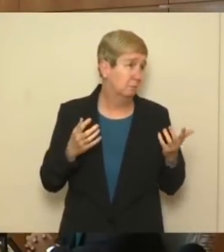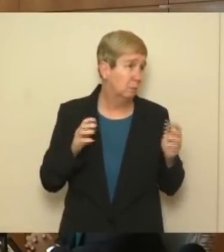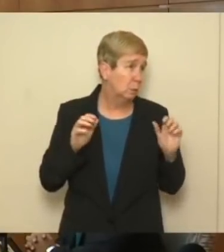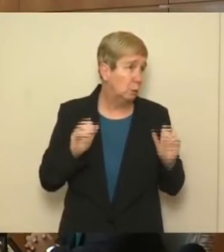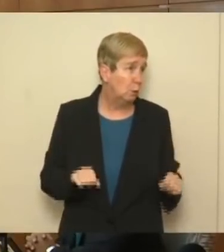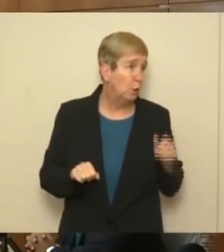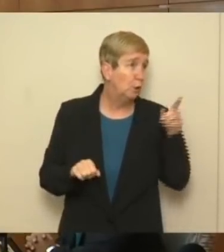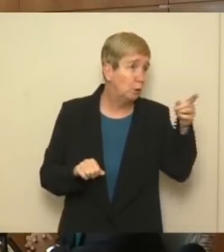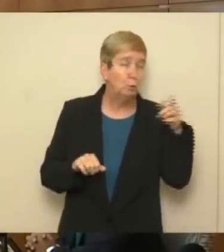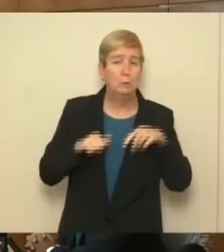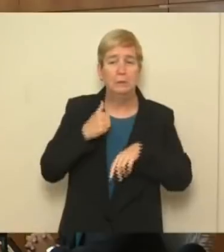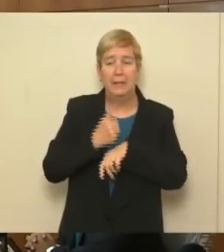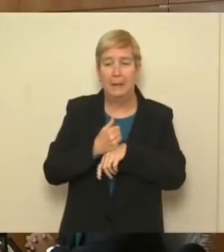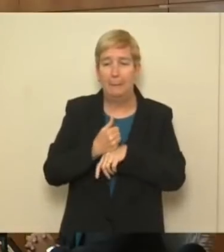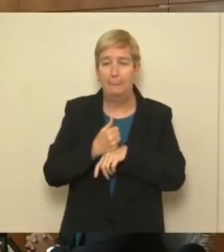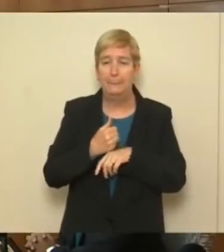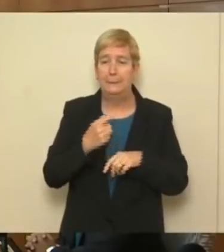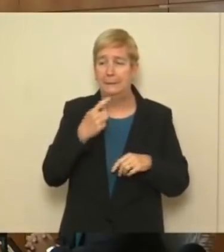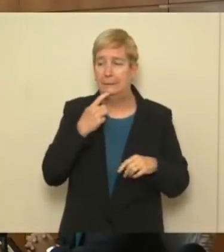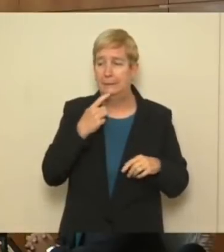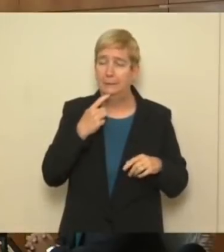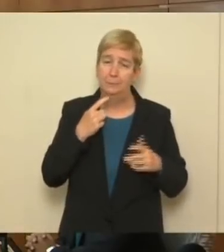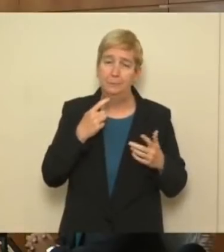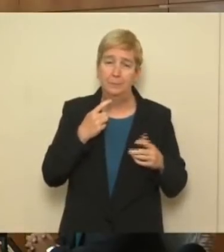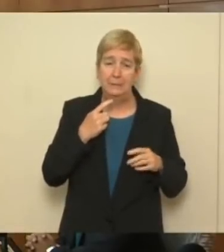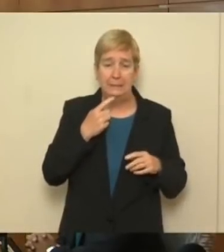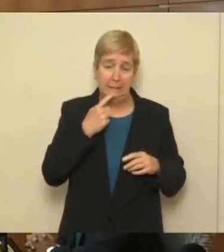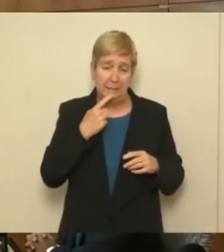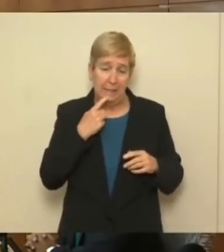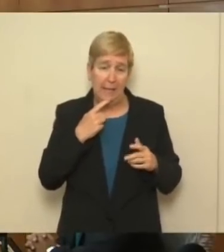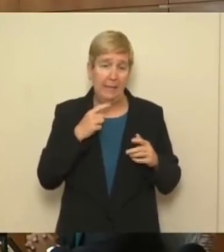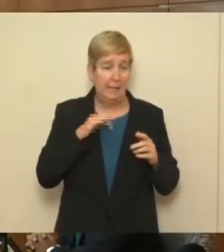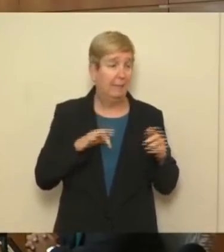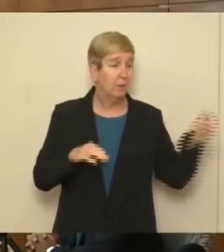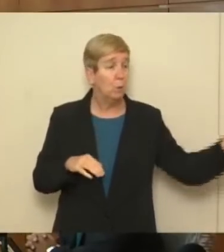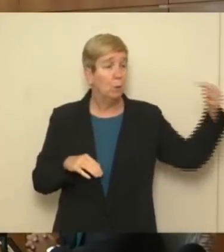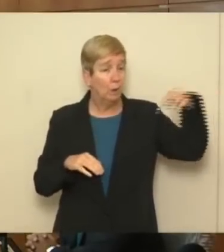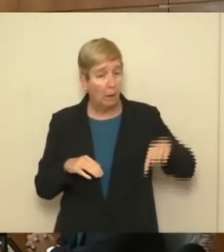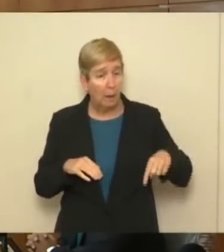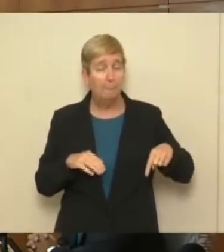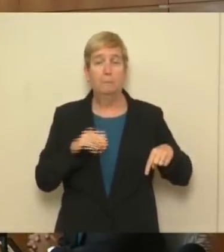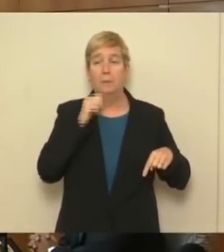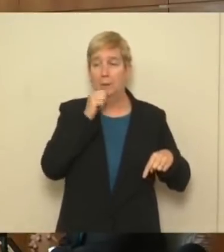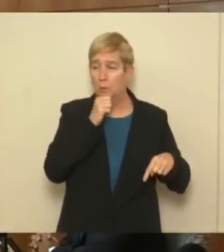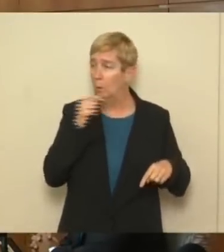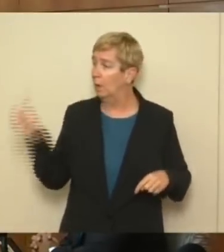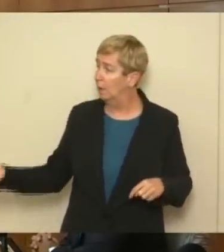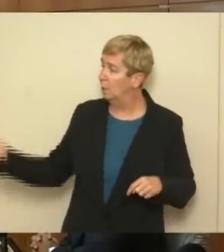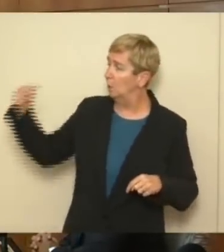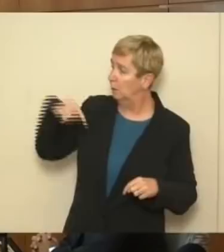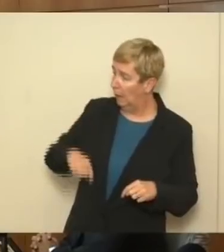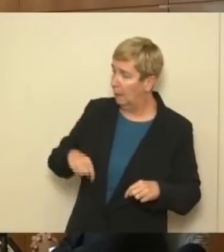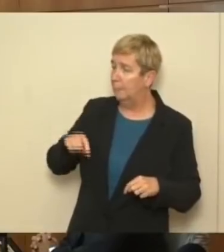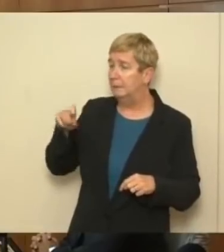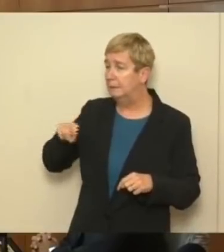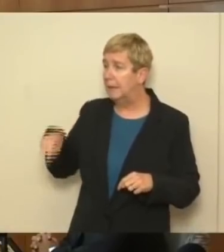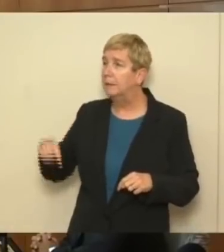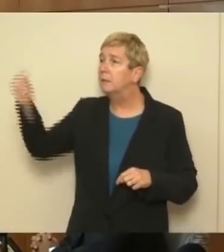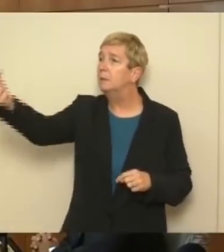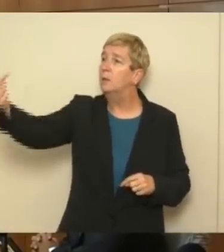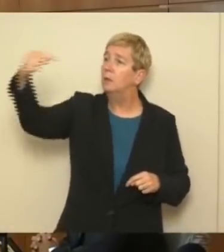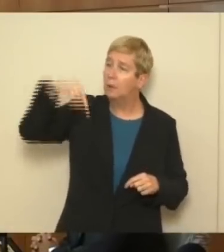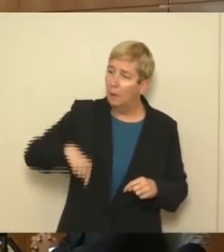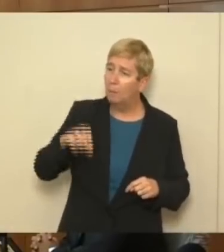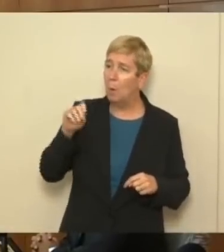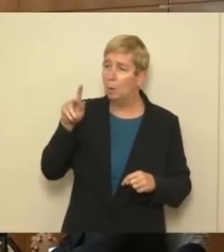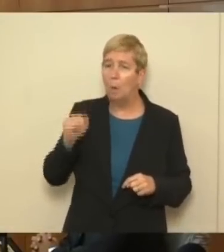sort of, we've seen some sort of overland quarantine, people coming in from Arizona, people coming in from Oklahoma, Texas, having to do the 14